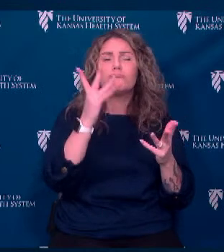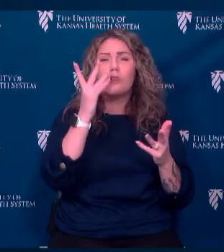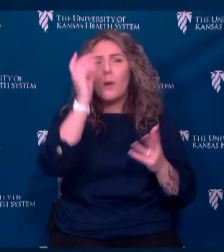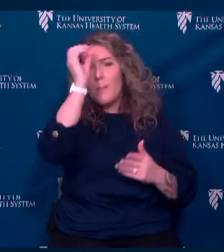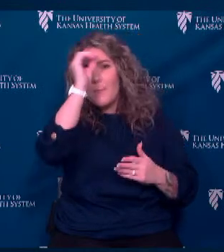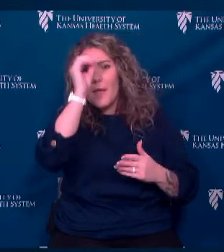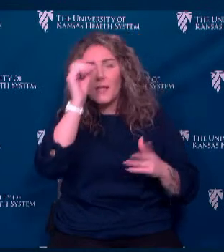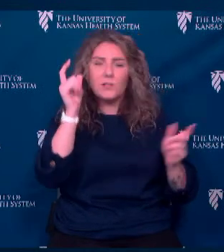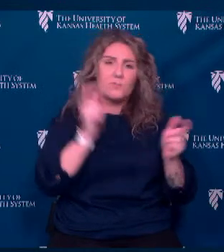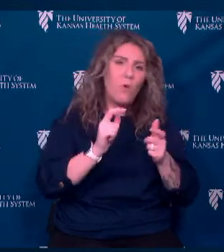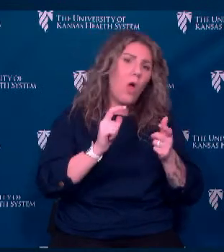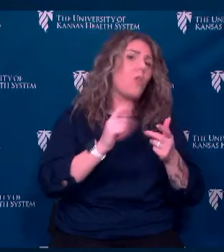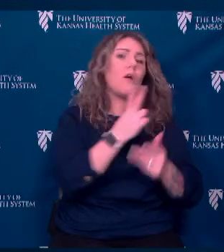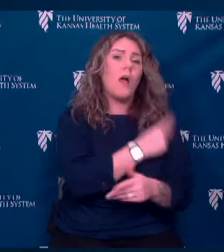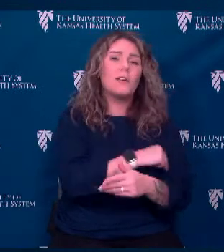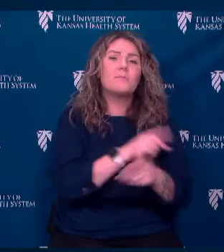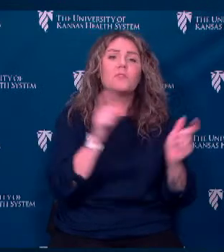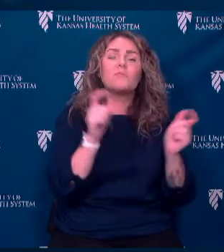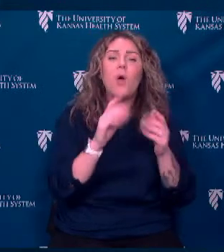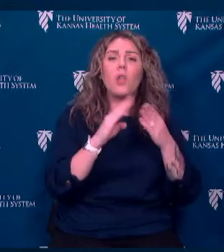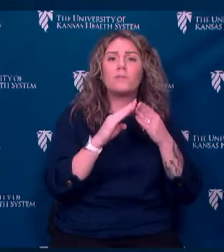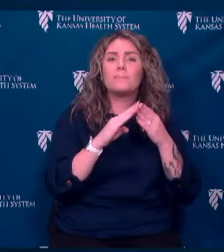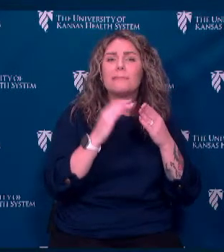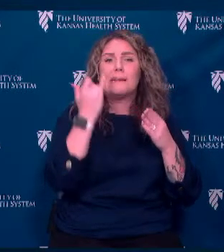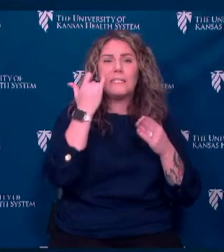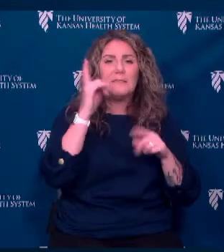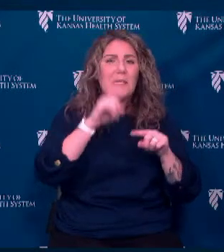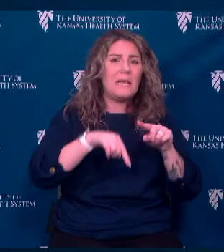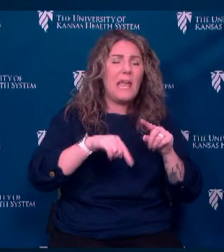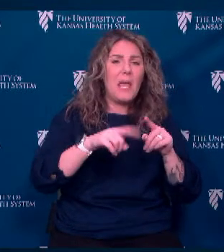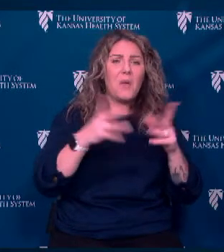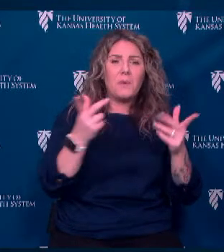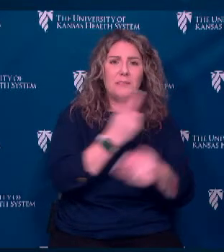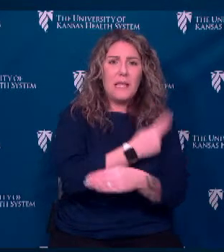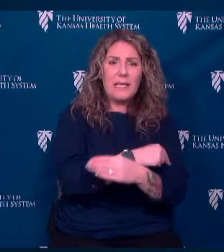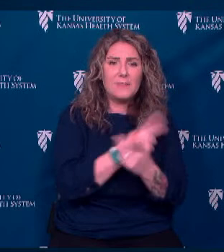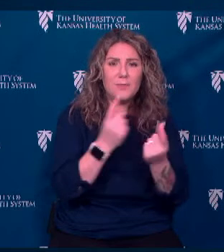hospital, smaller town? How do you do it if you can't get folks to help you bend the curve? What's a hospital do?